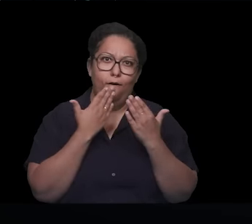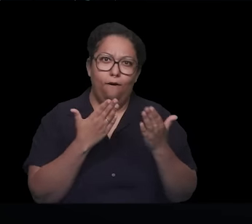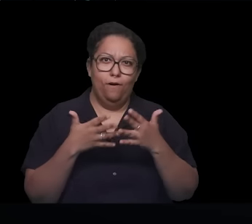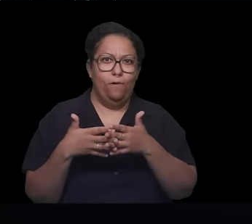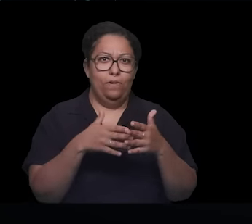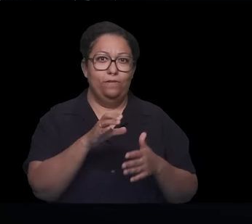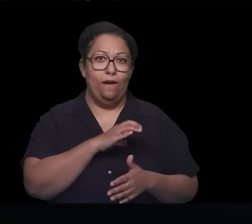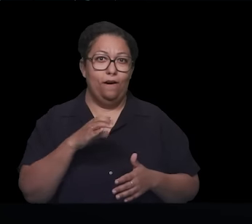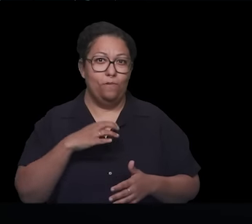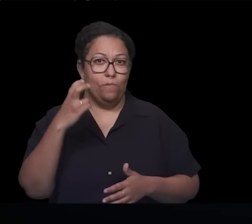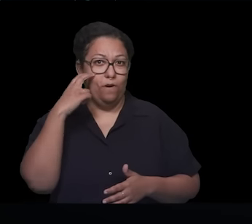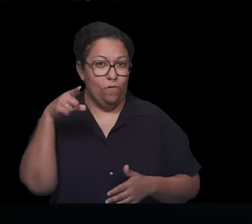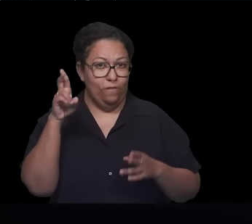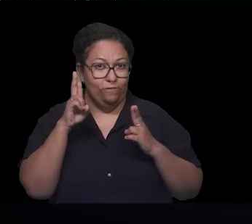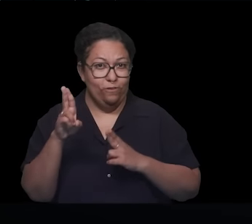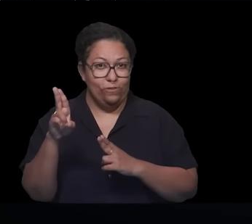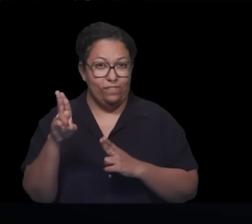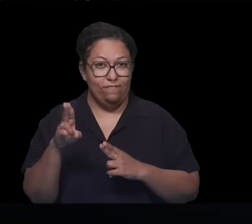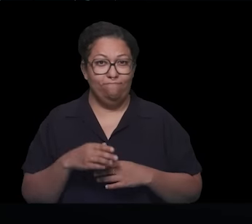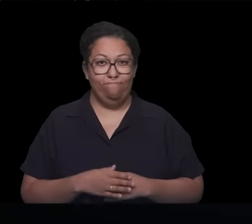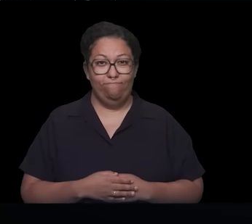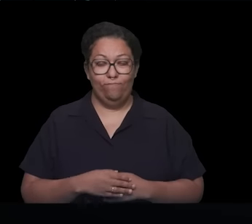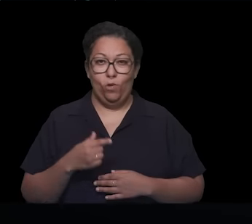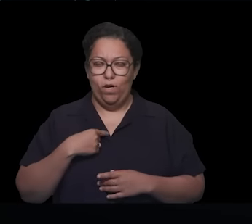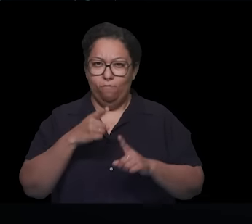thank the American Council of the Blind for this honor.